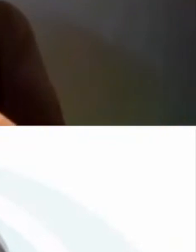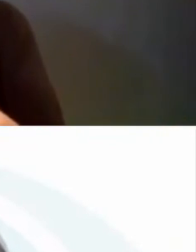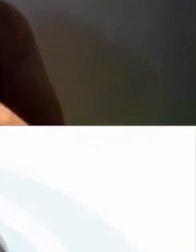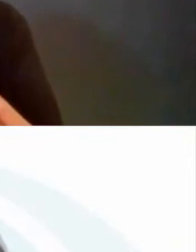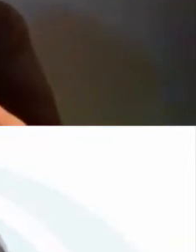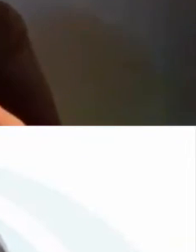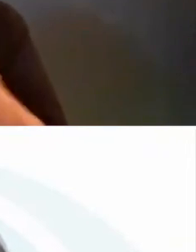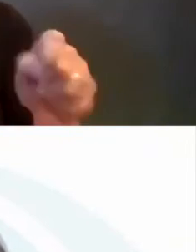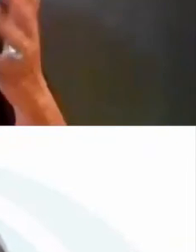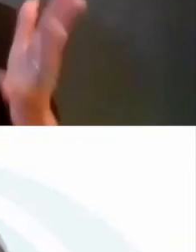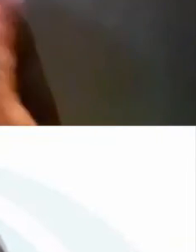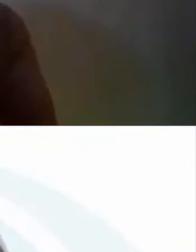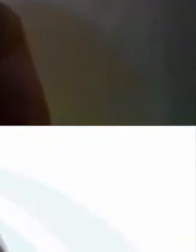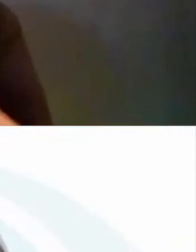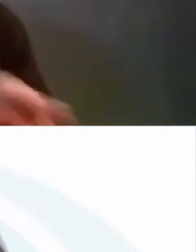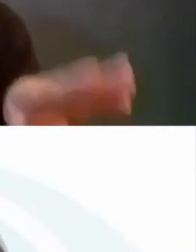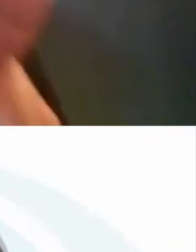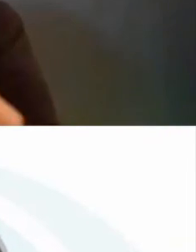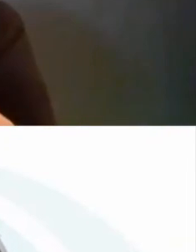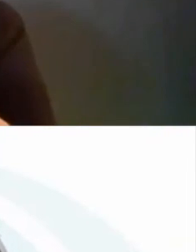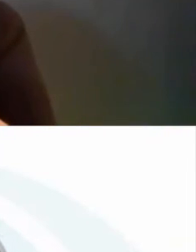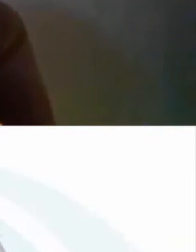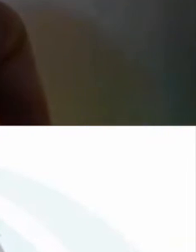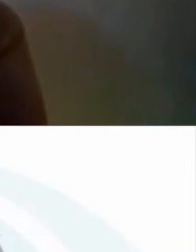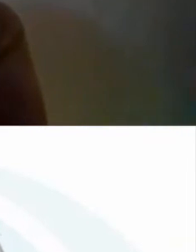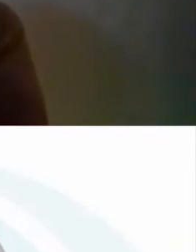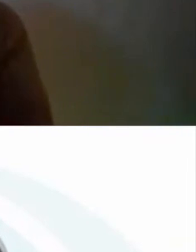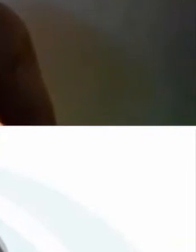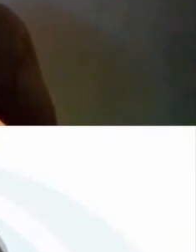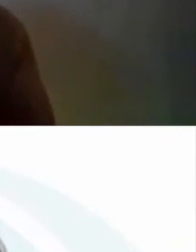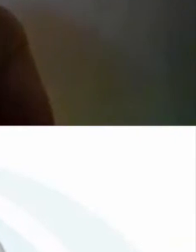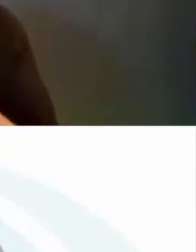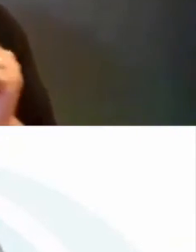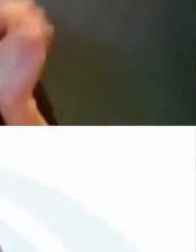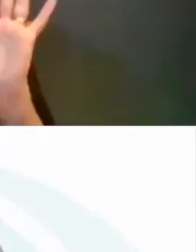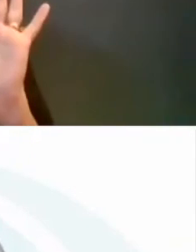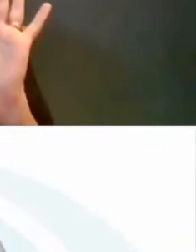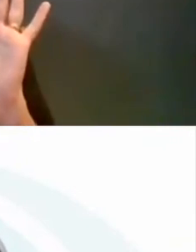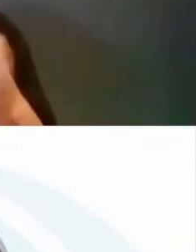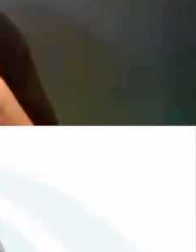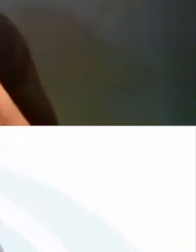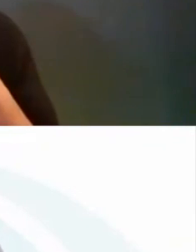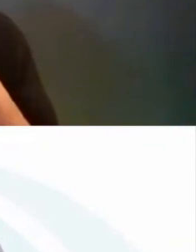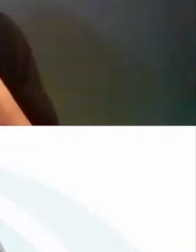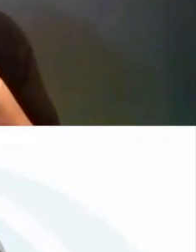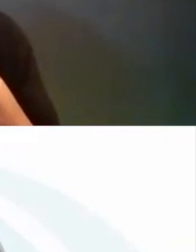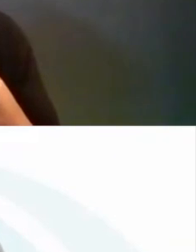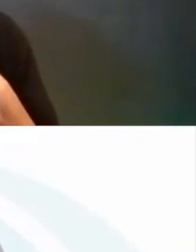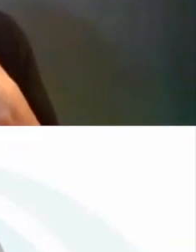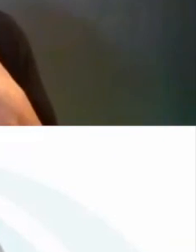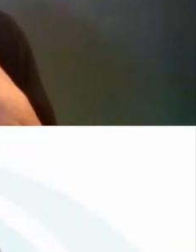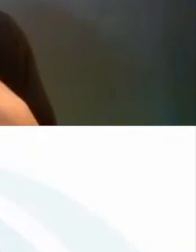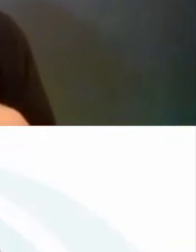with our closing session. And with that, I think I'm going